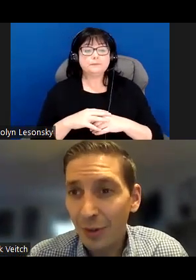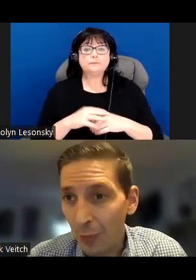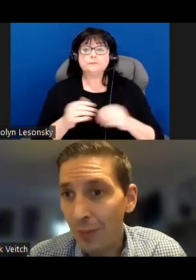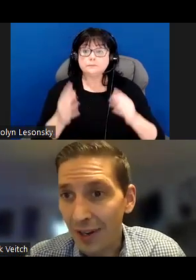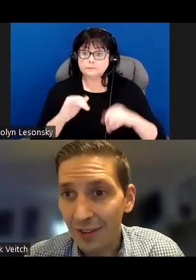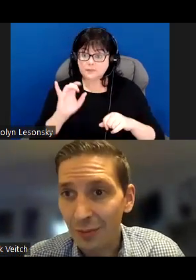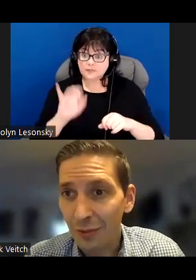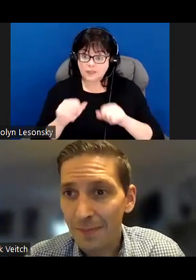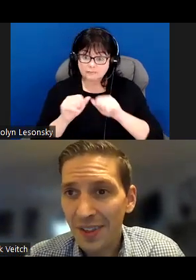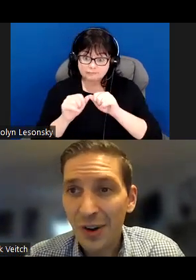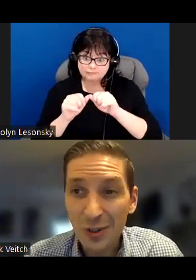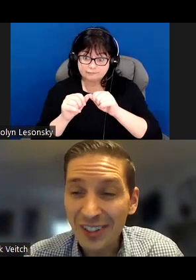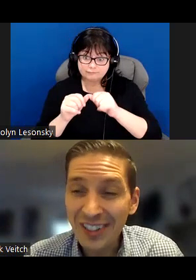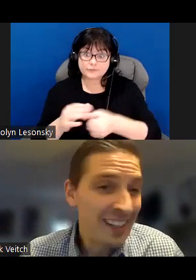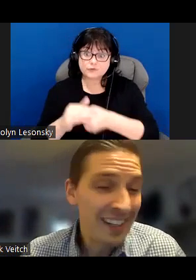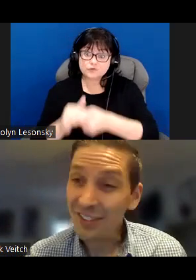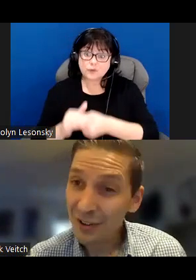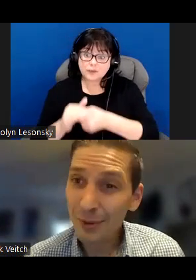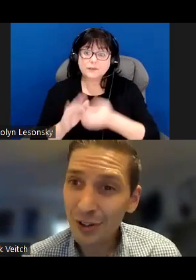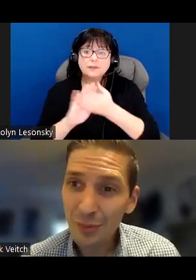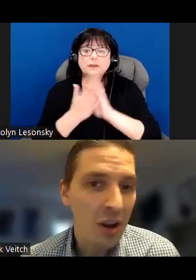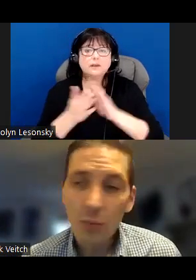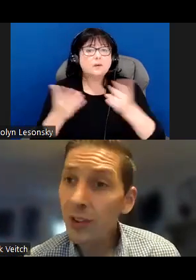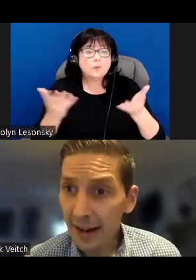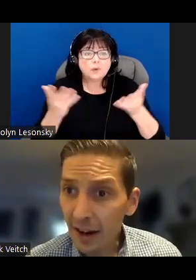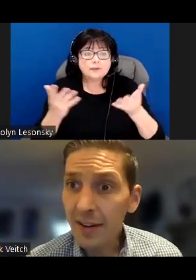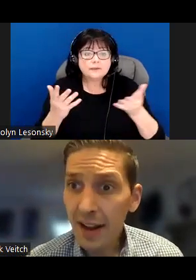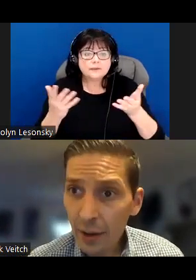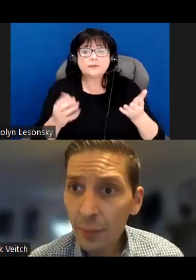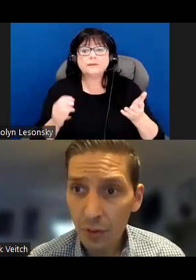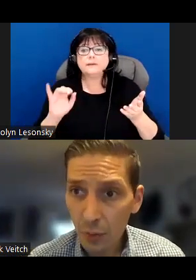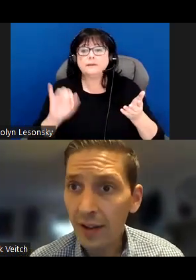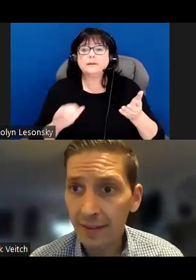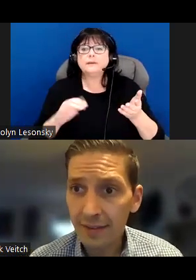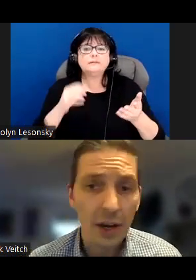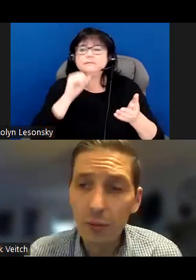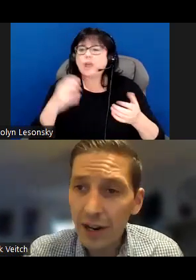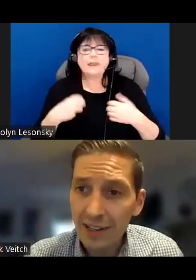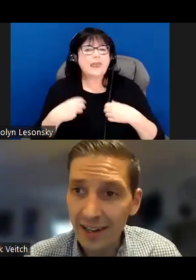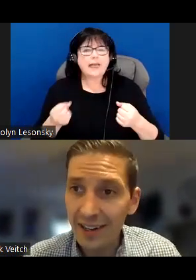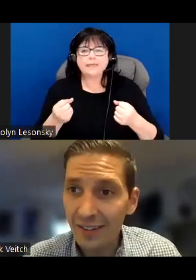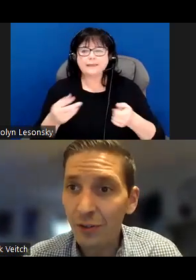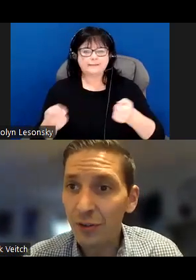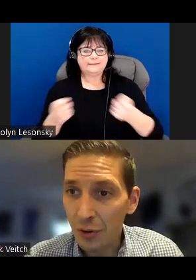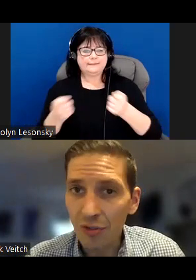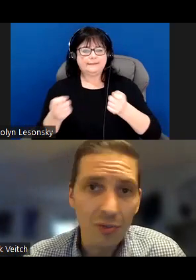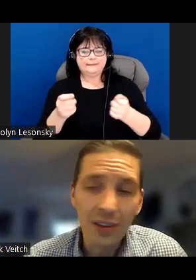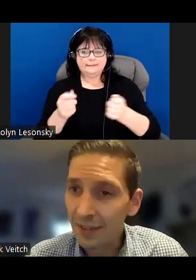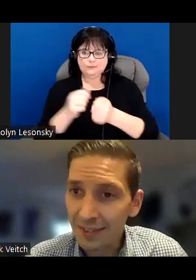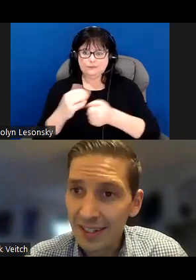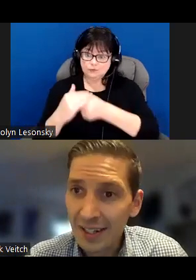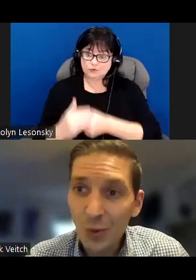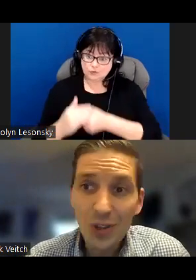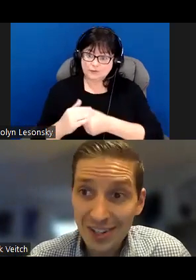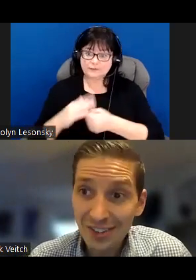call maladaptive coping mechanisms, or really, in simpler terms, really unhealthy ways of regulating those emotions